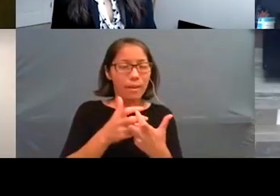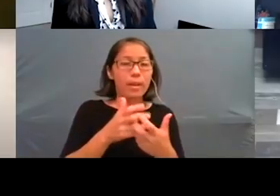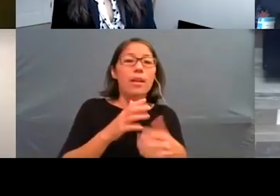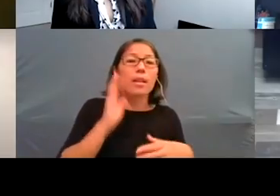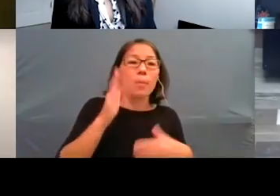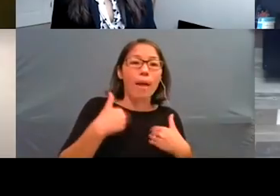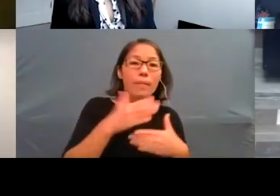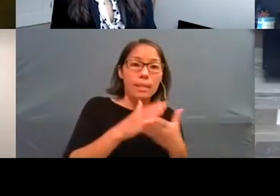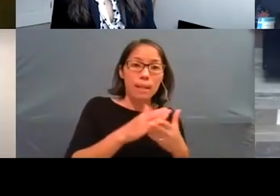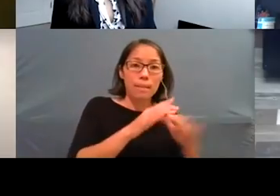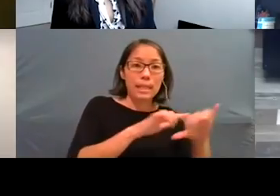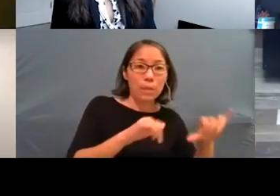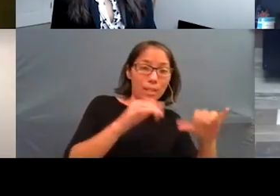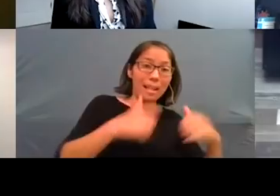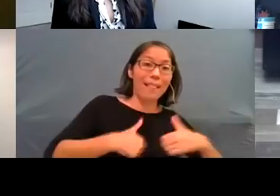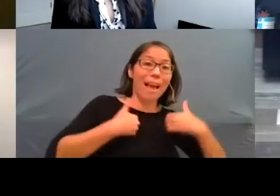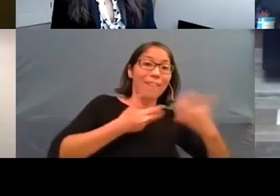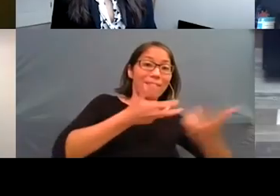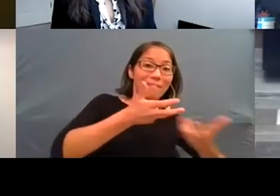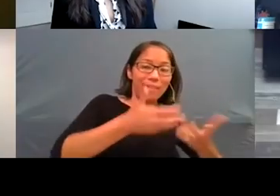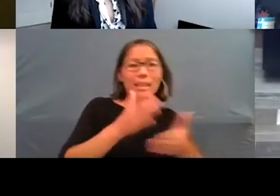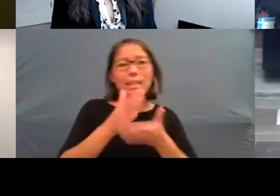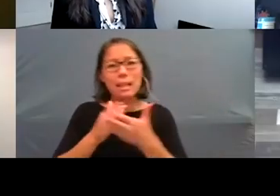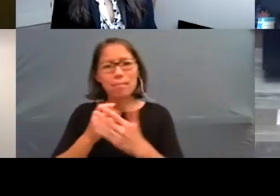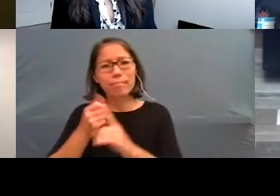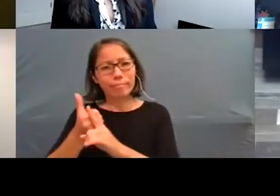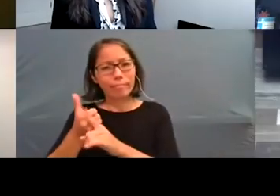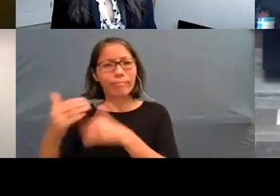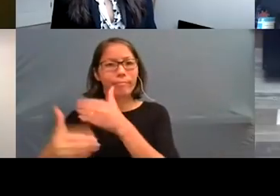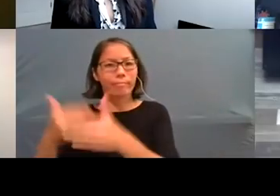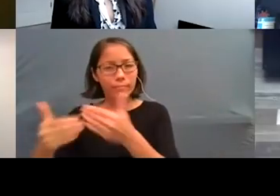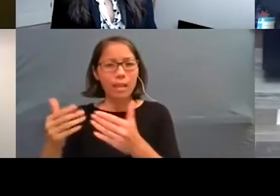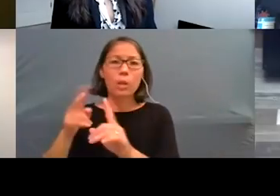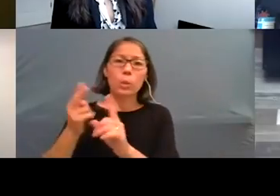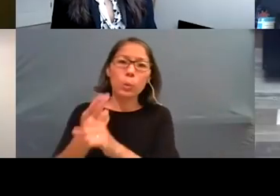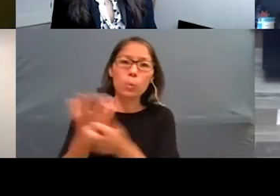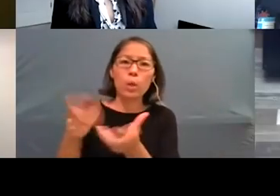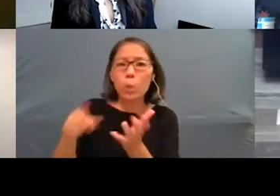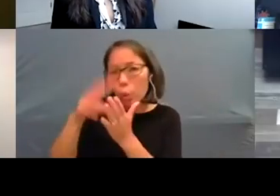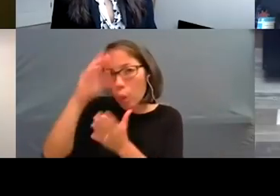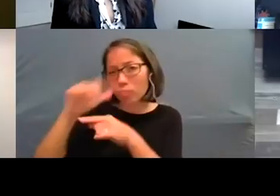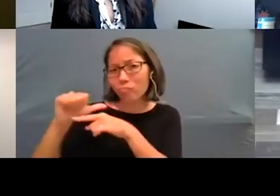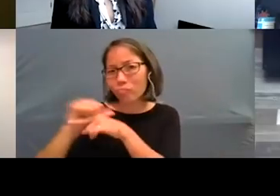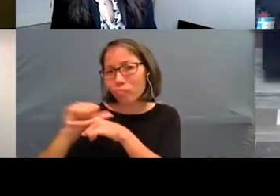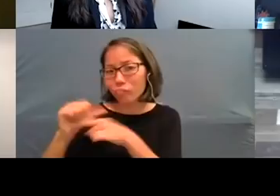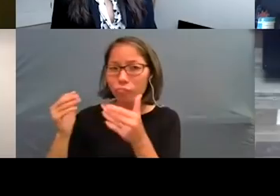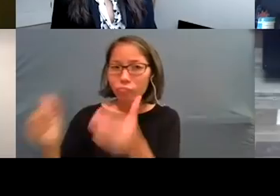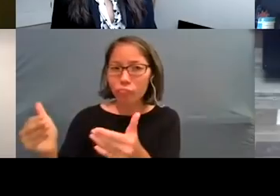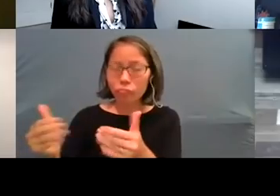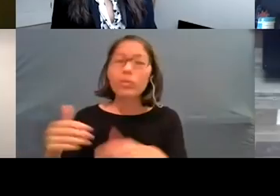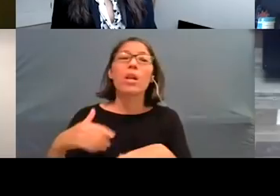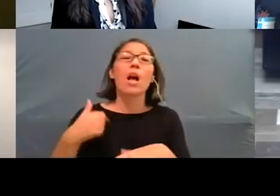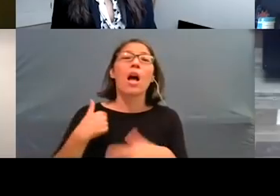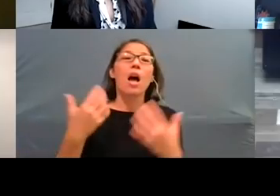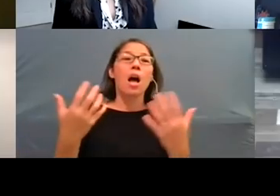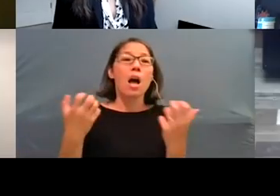interaction and some asynchronous here. Let's apply what you've learned. You know, let's practice those pieces. I do want to